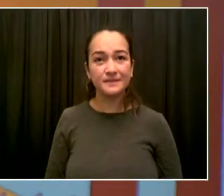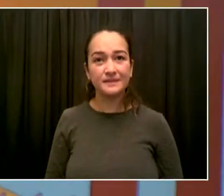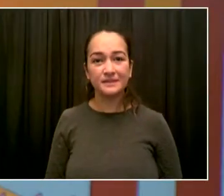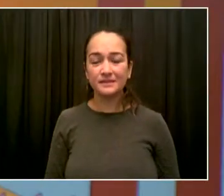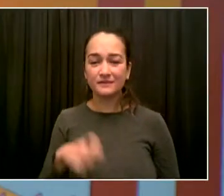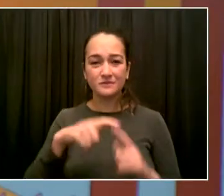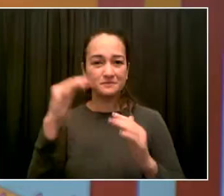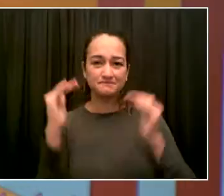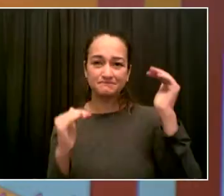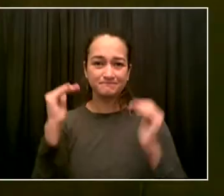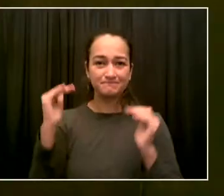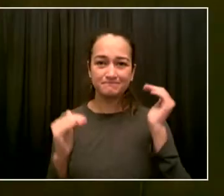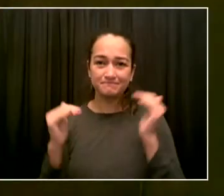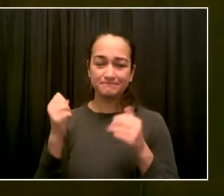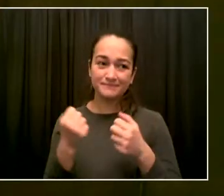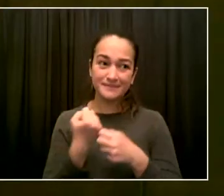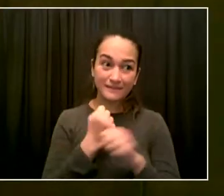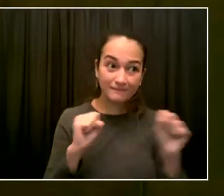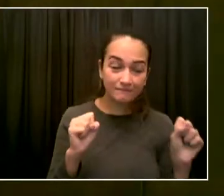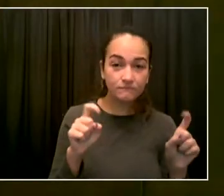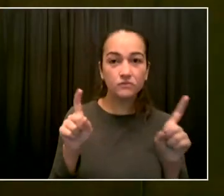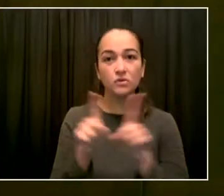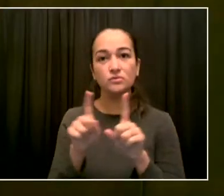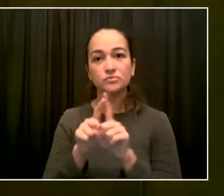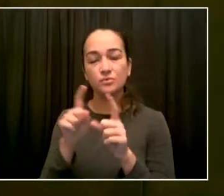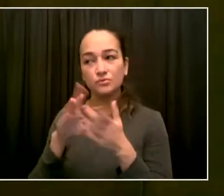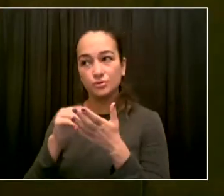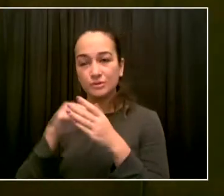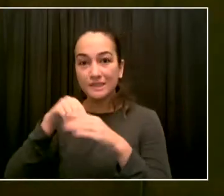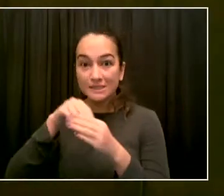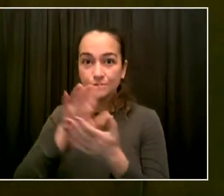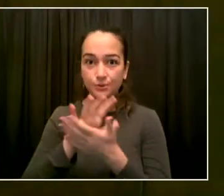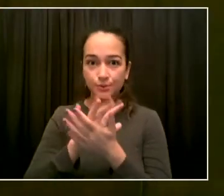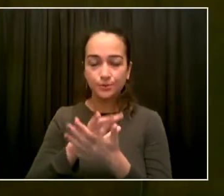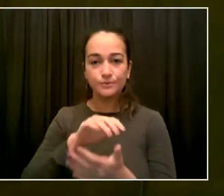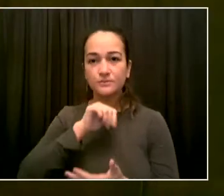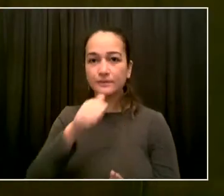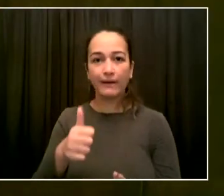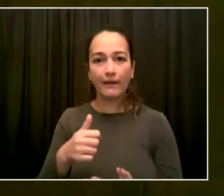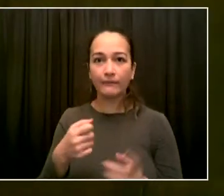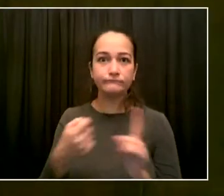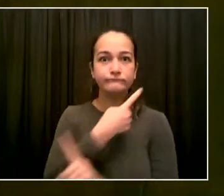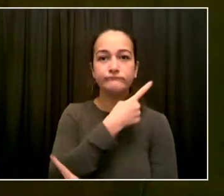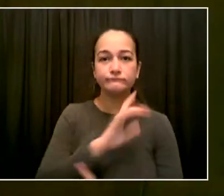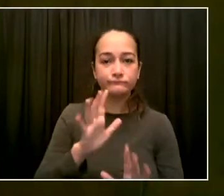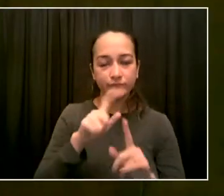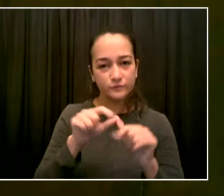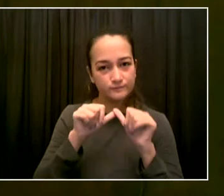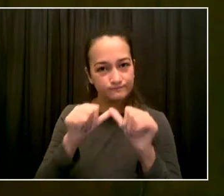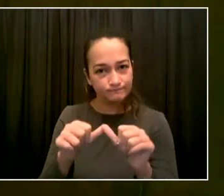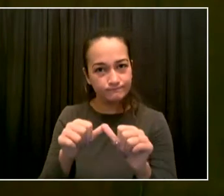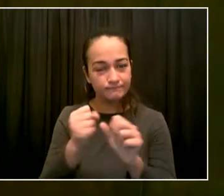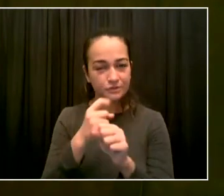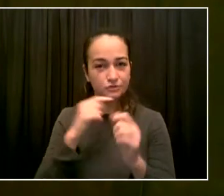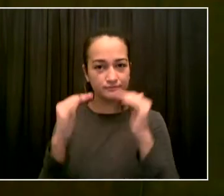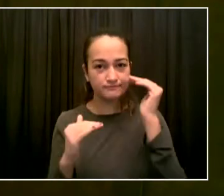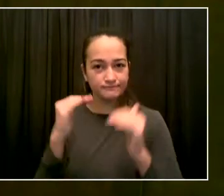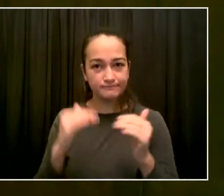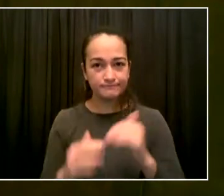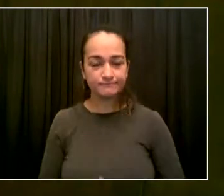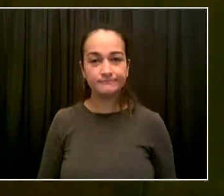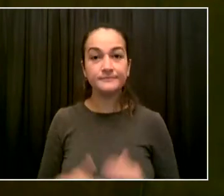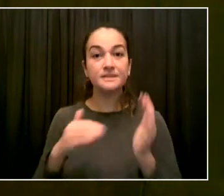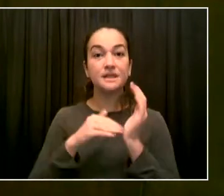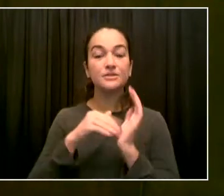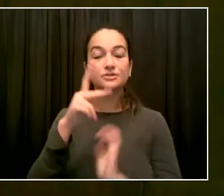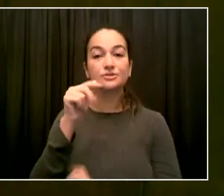that these will all be individualized decisions made in the context of cases, but just because one group of